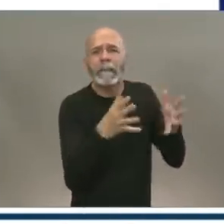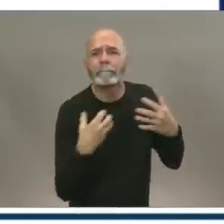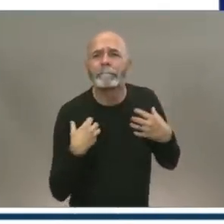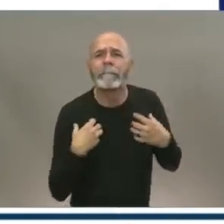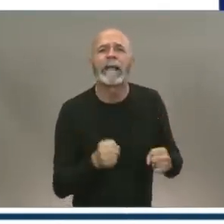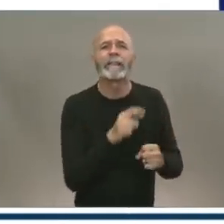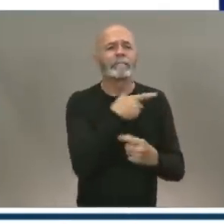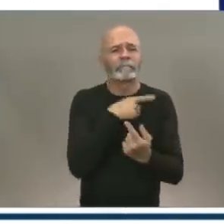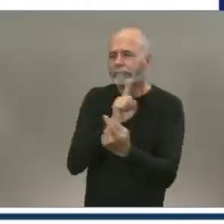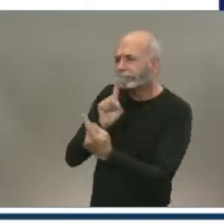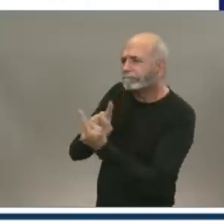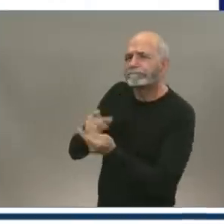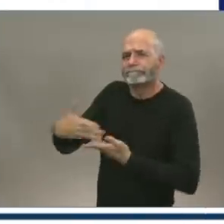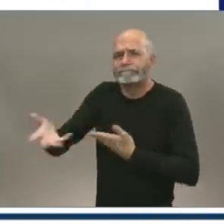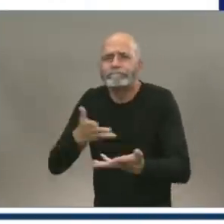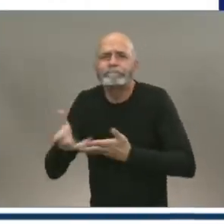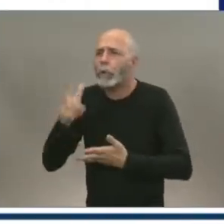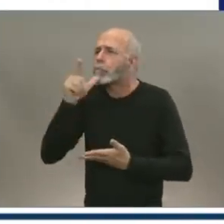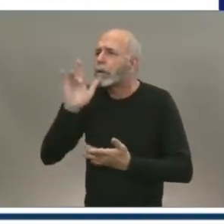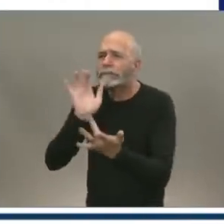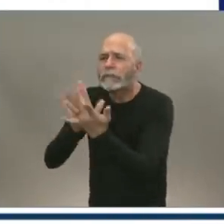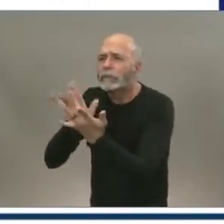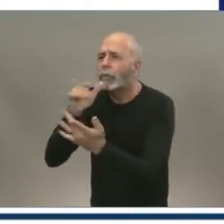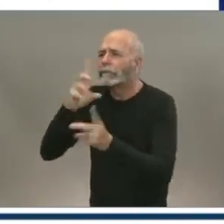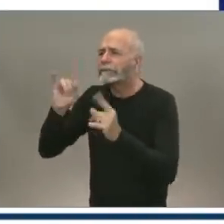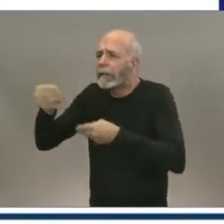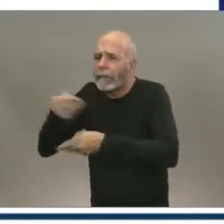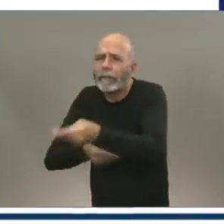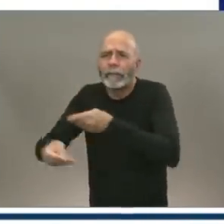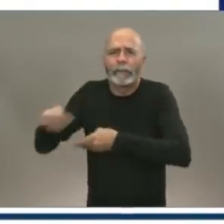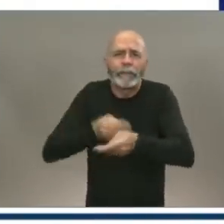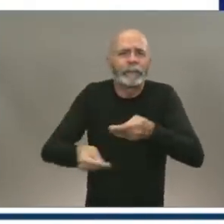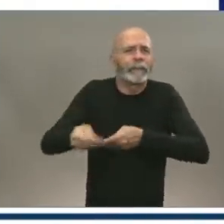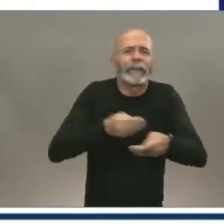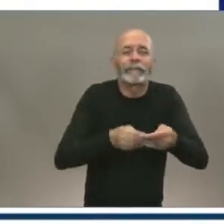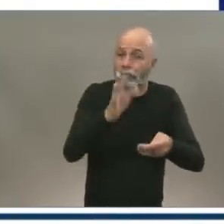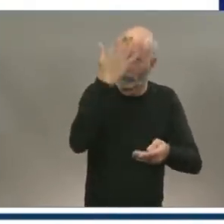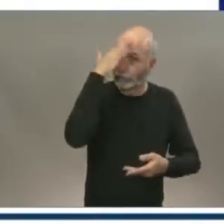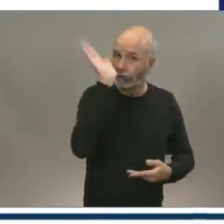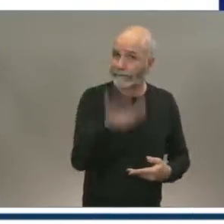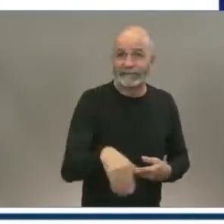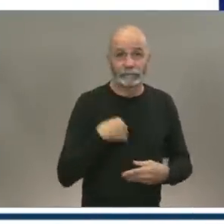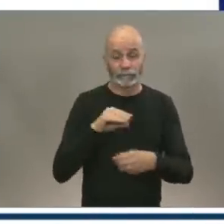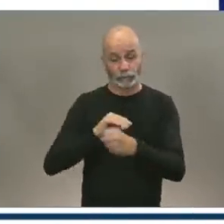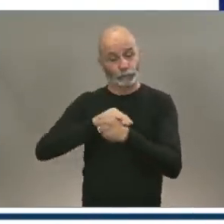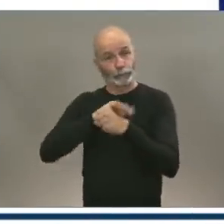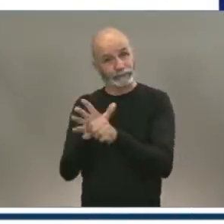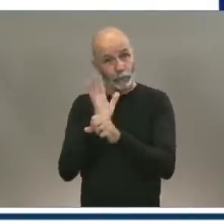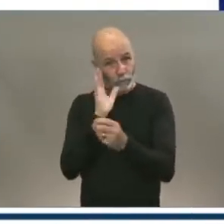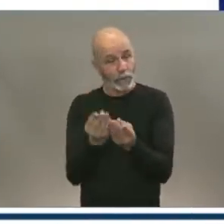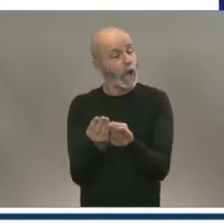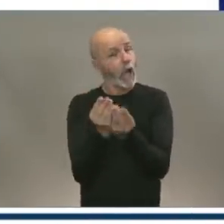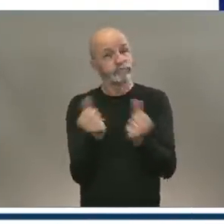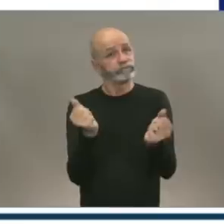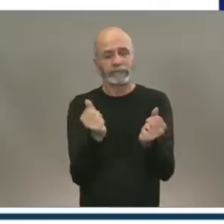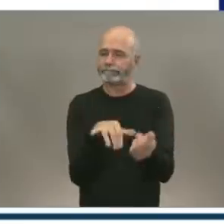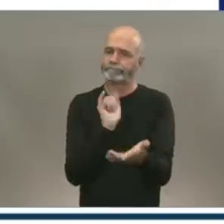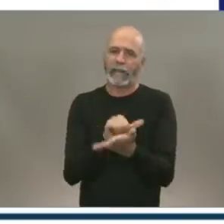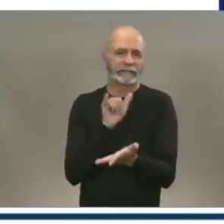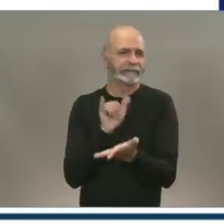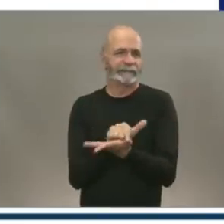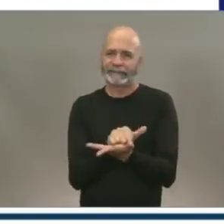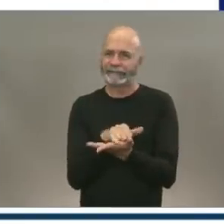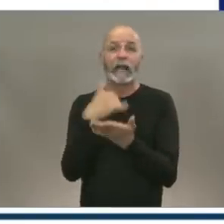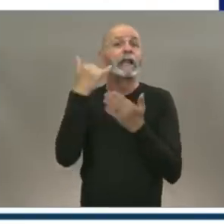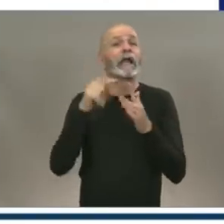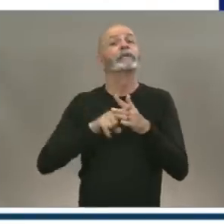minister a speedy recovery. COVID is not going away easily. We're seeing cases around the province, and we are seeing cases, of